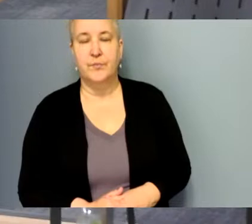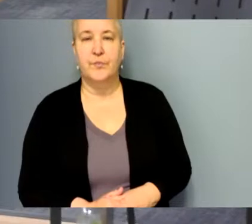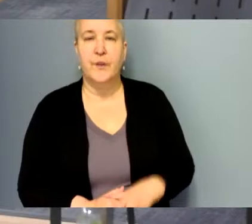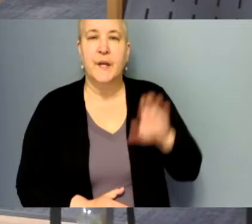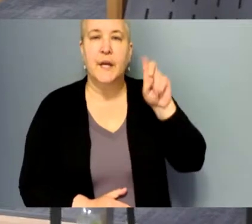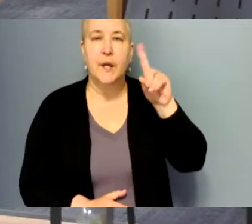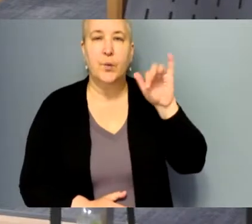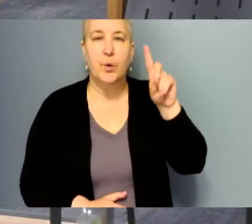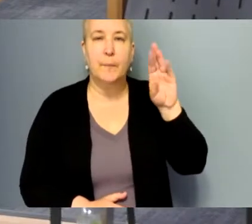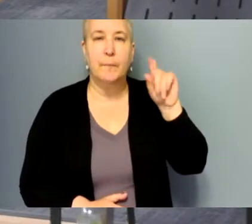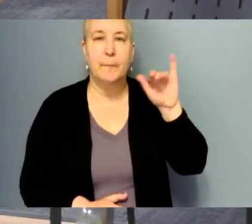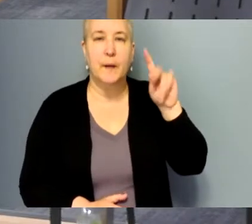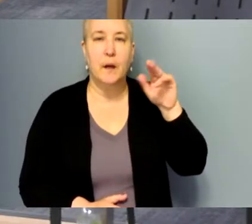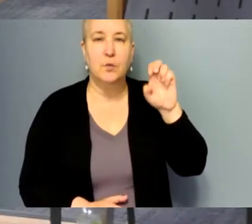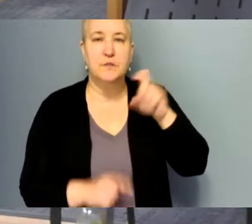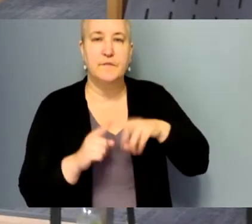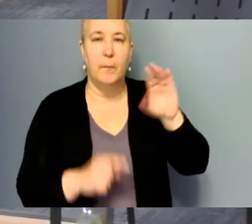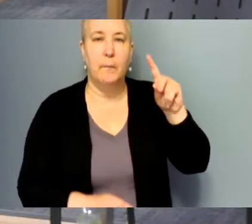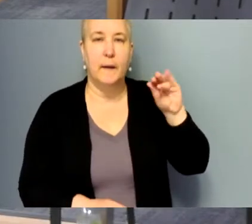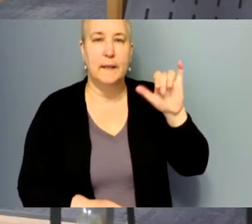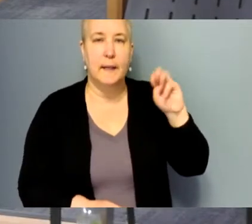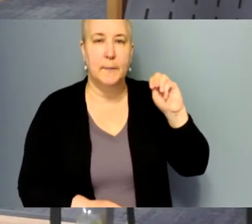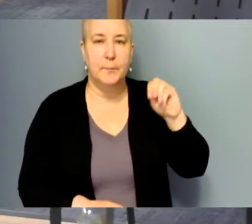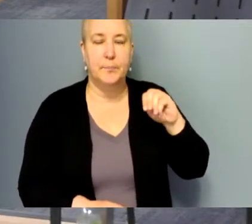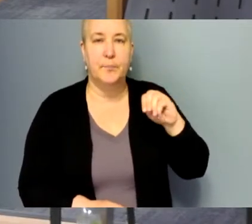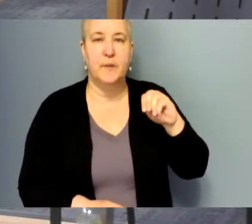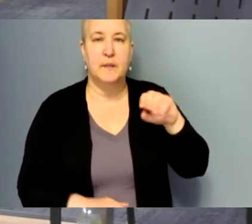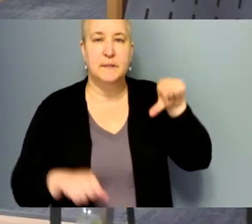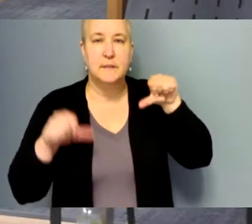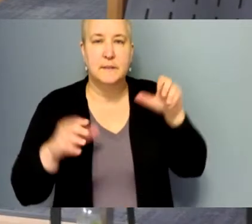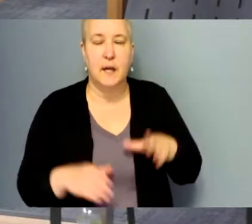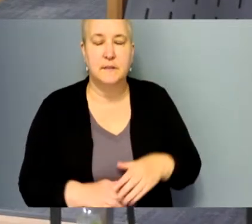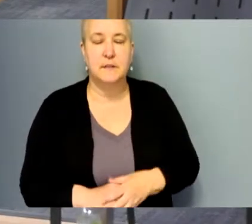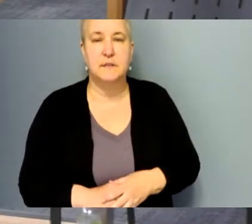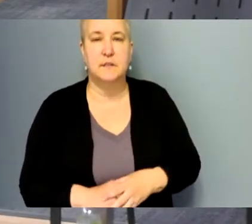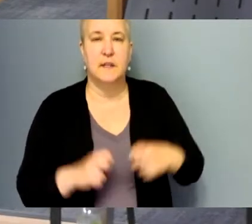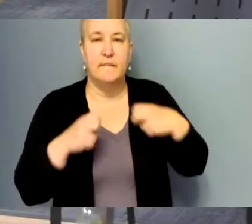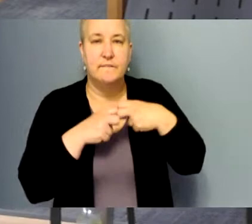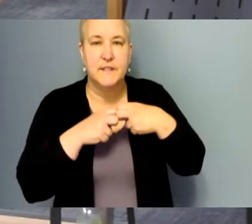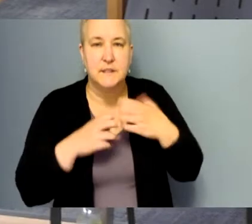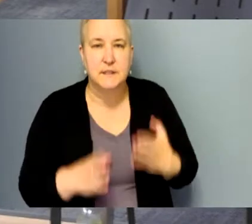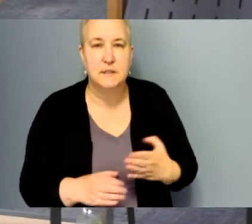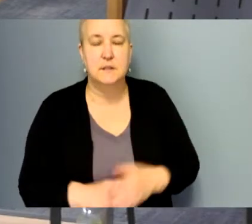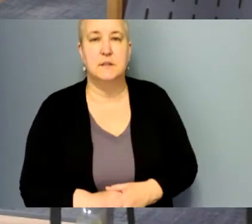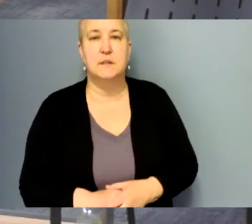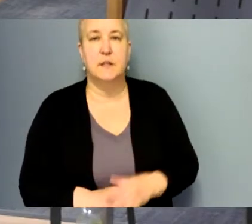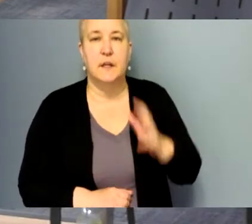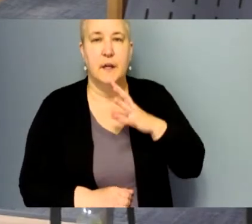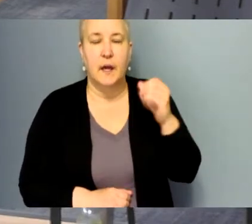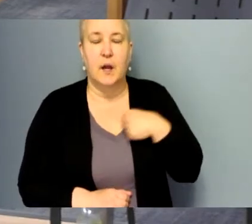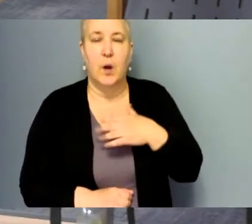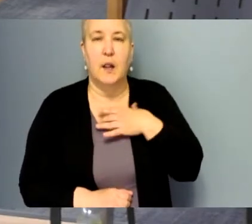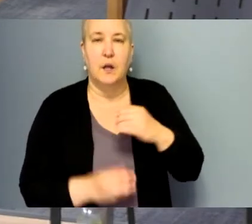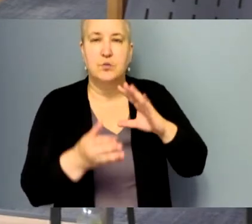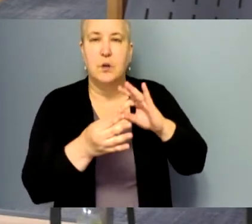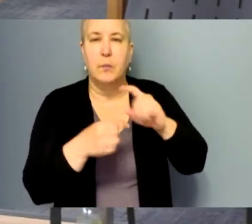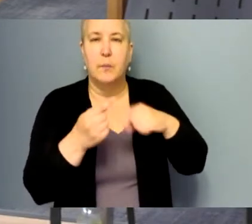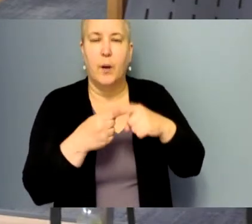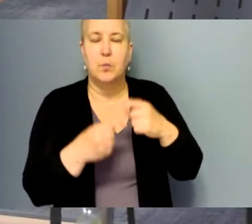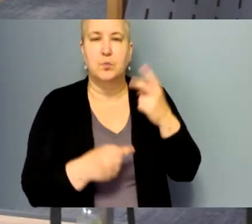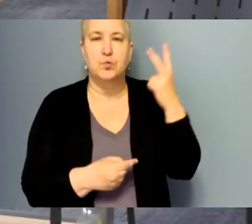Edward Mackhouse from Buckingham, scientist, physicist, and I'd like to comment on